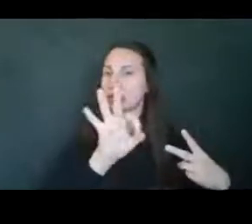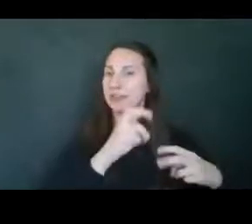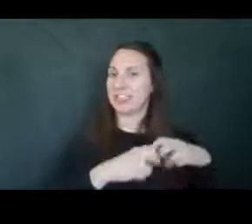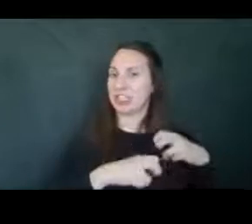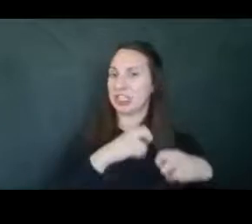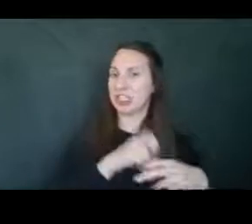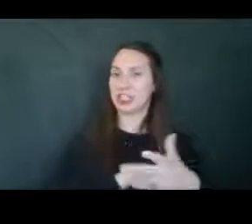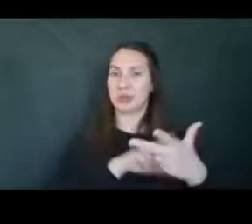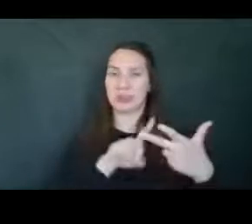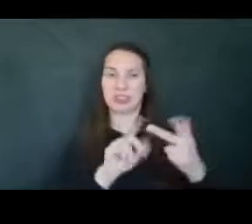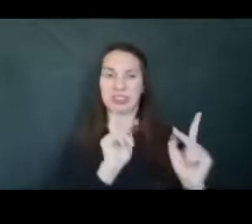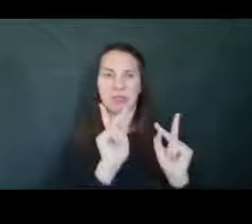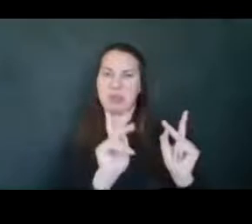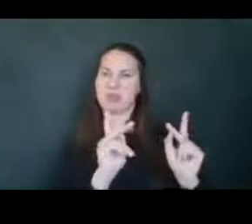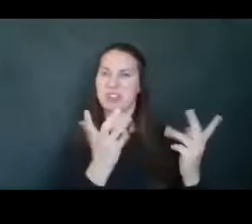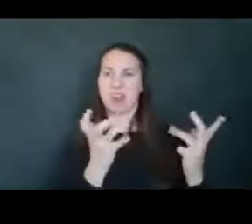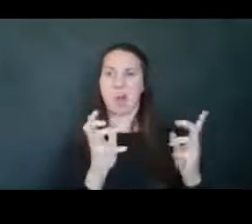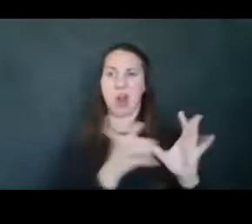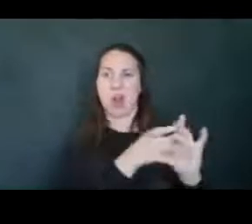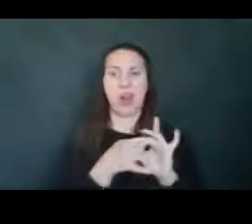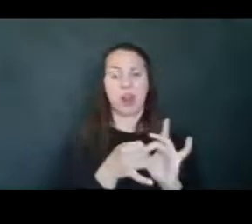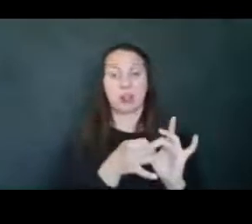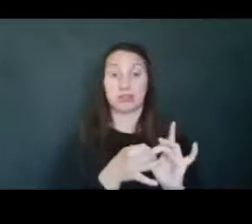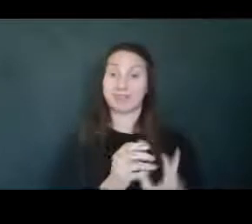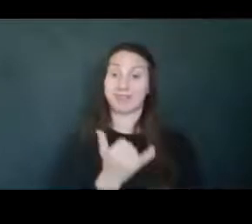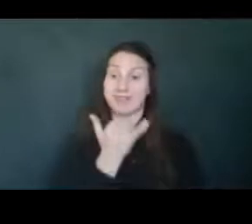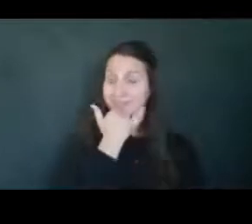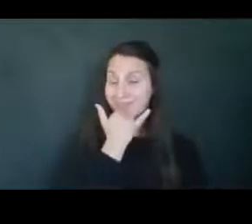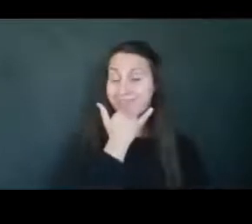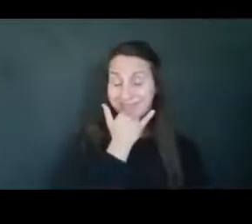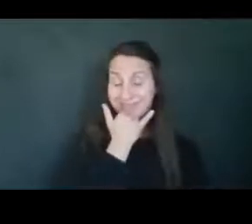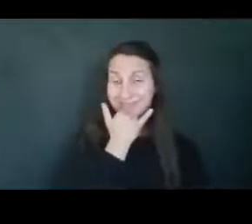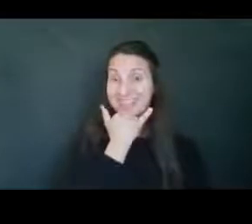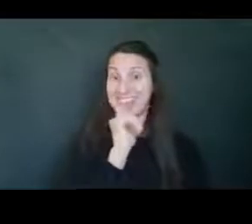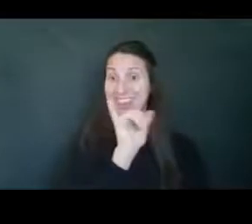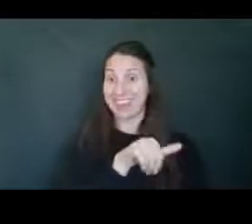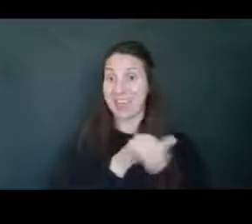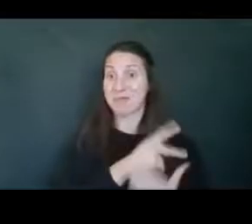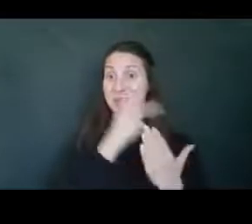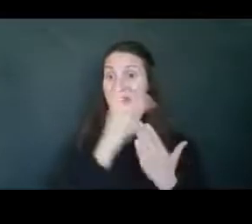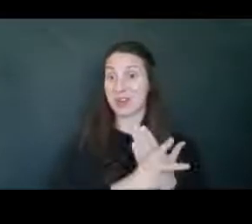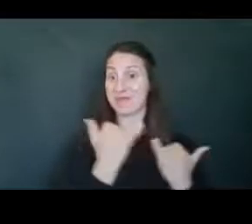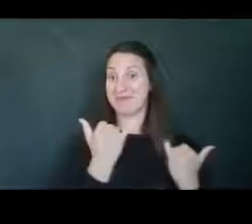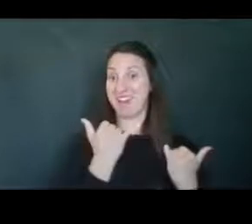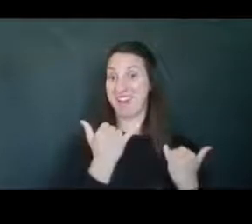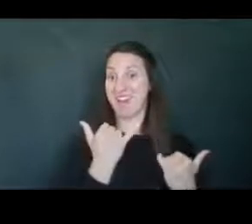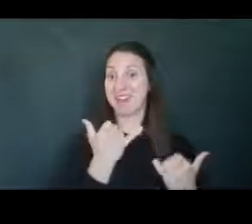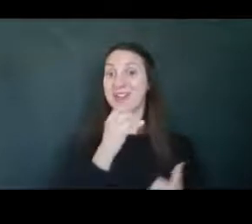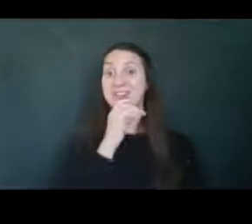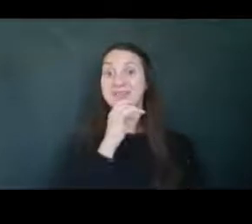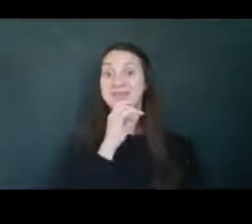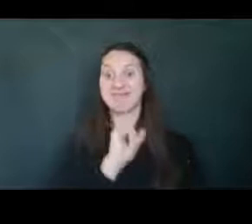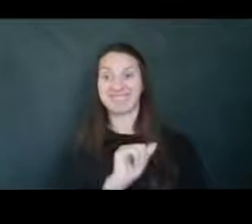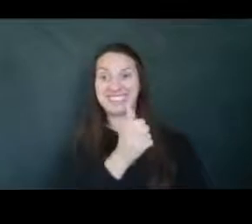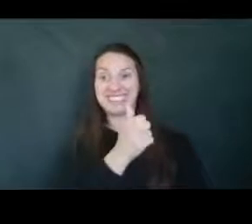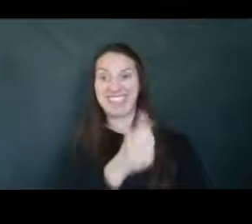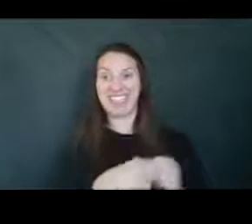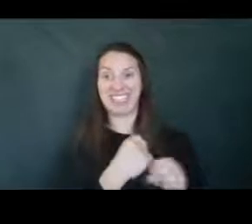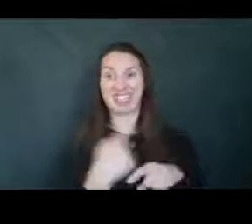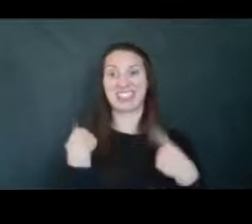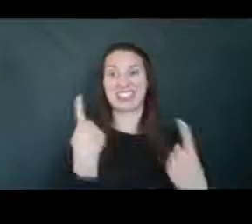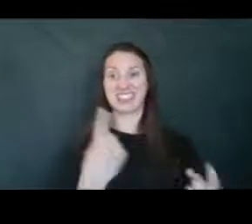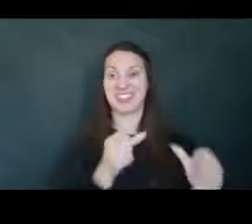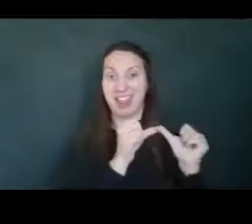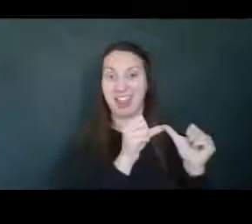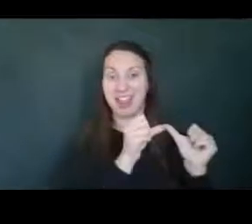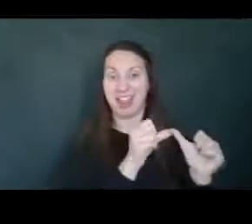really wrong. Hamir Cause is close to 10 years old now. Synagogues, the surprise, as I mentioned, was that very